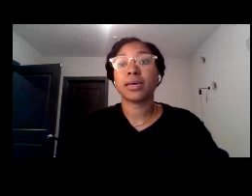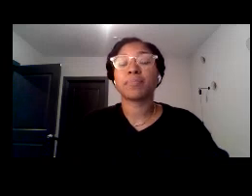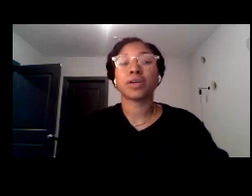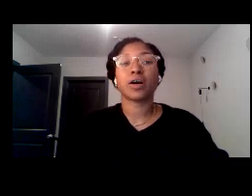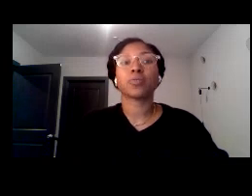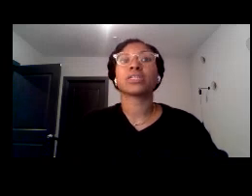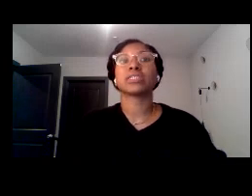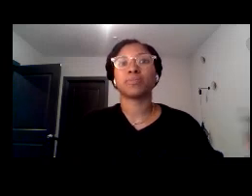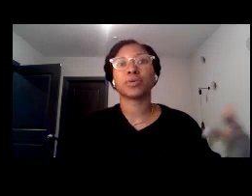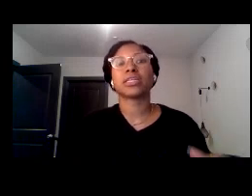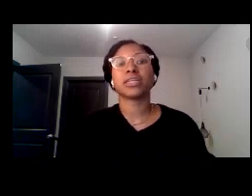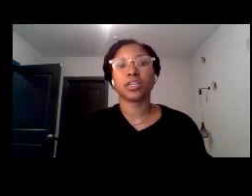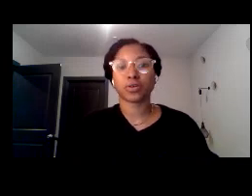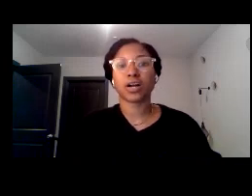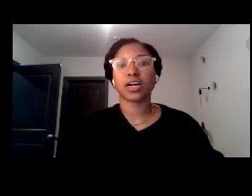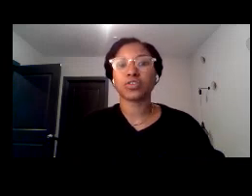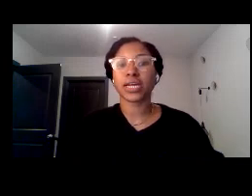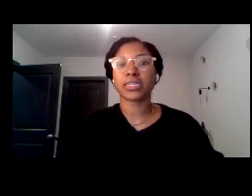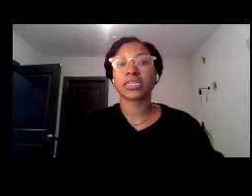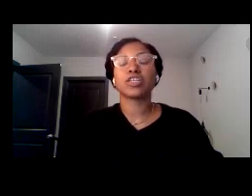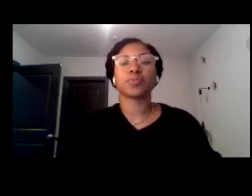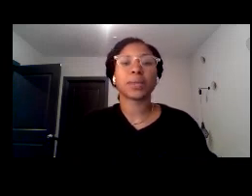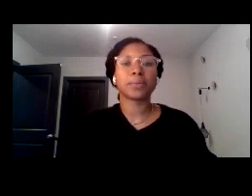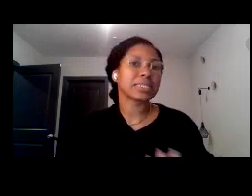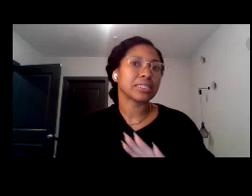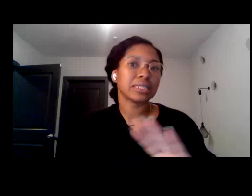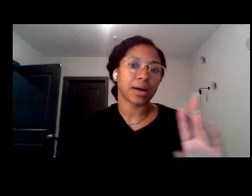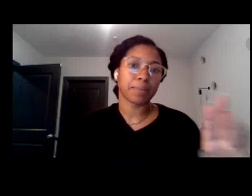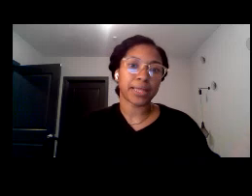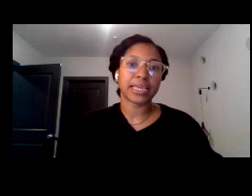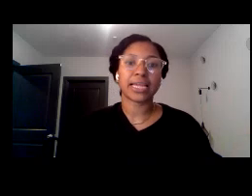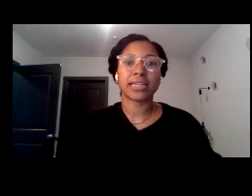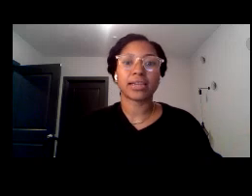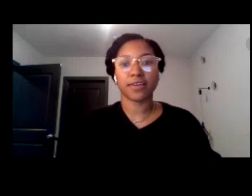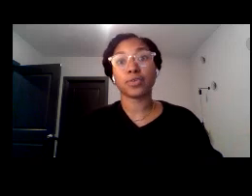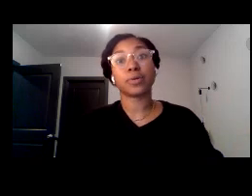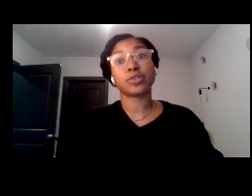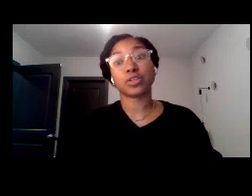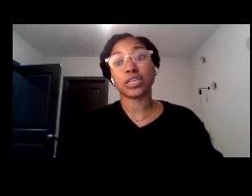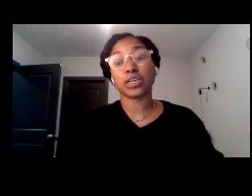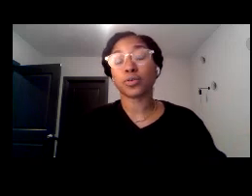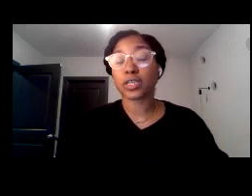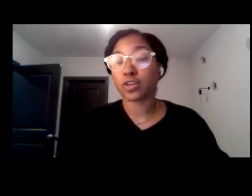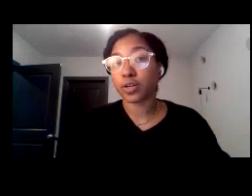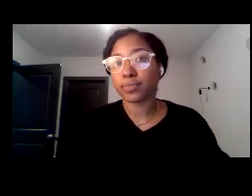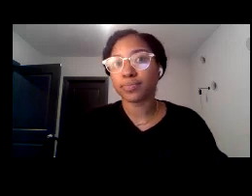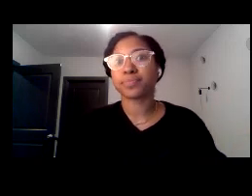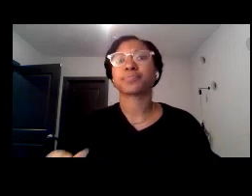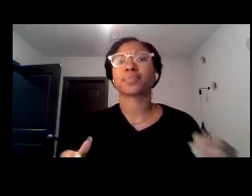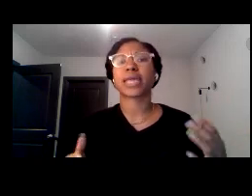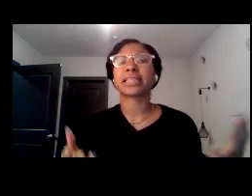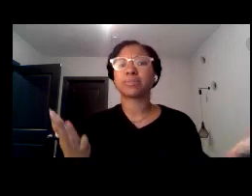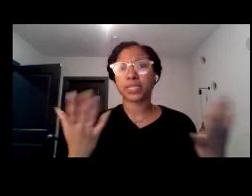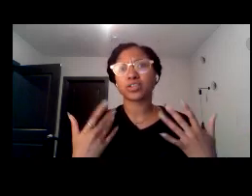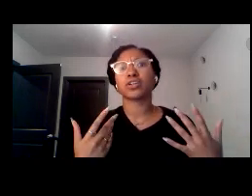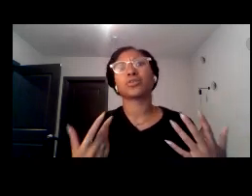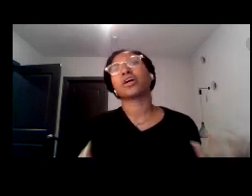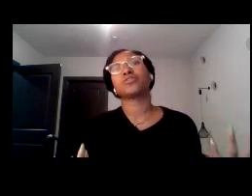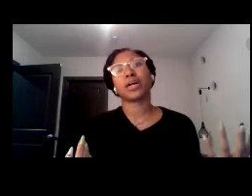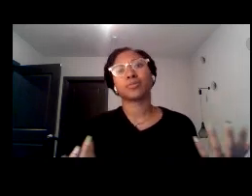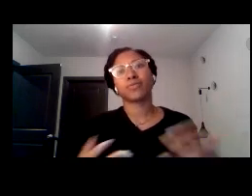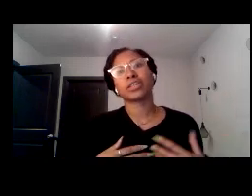paid beyond what is stipulated in your contract. So payments need to stop at the end of the originally agreed term, at least